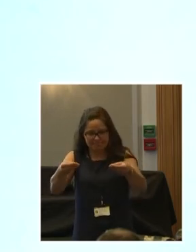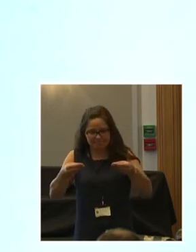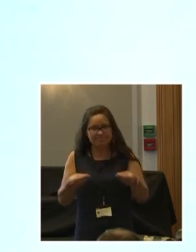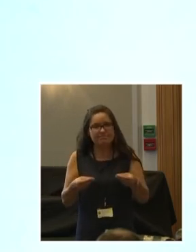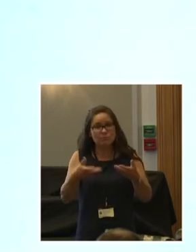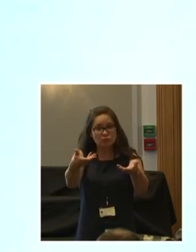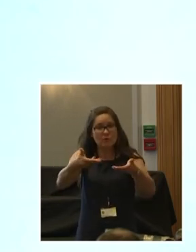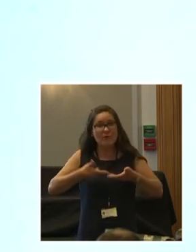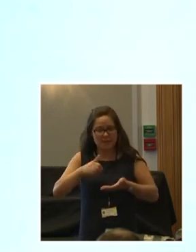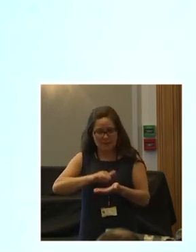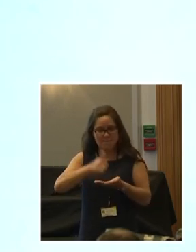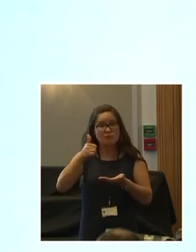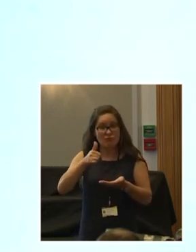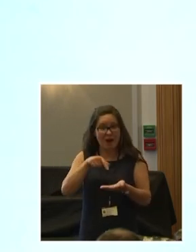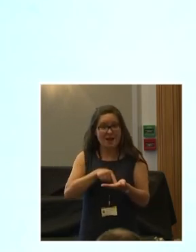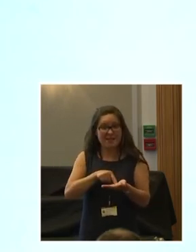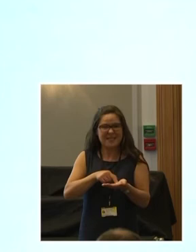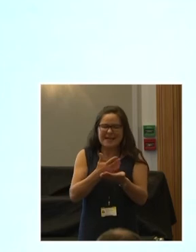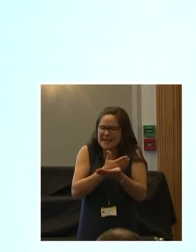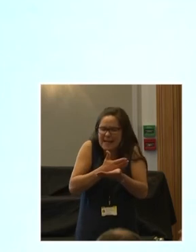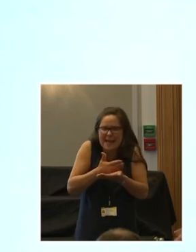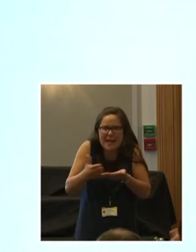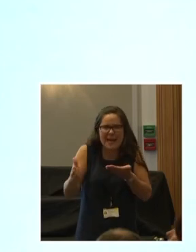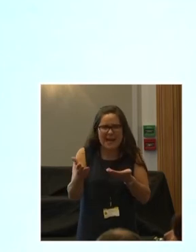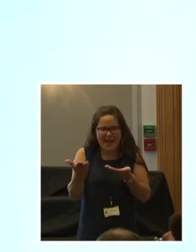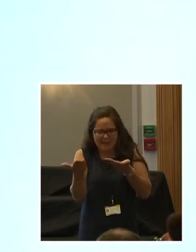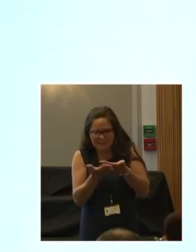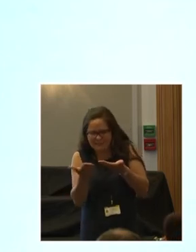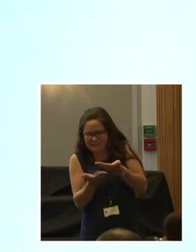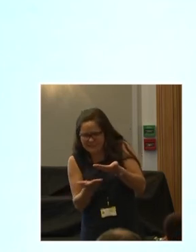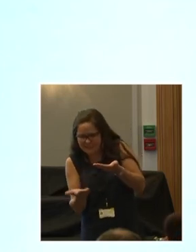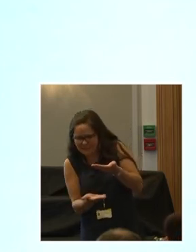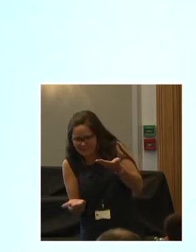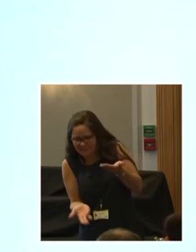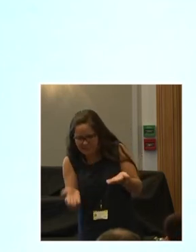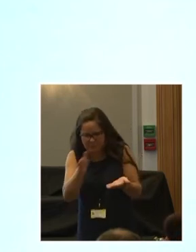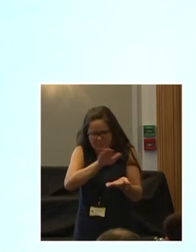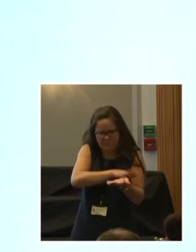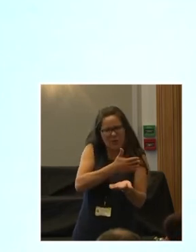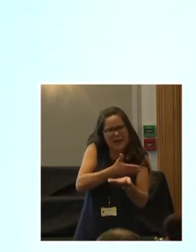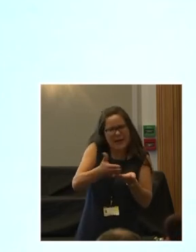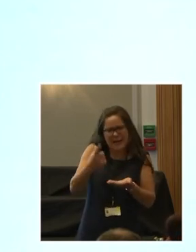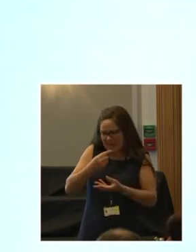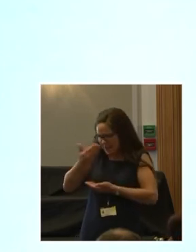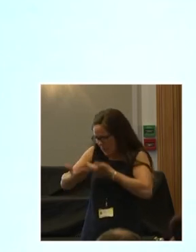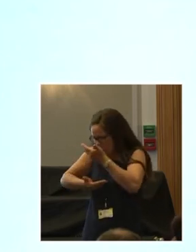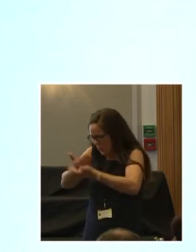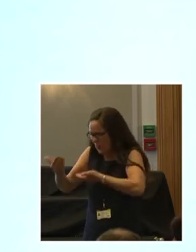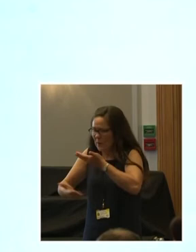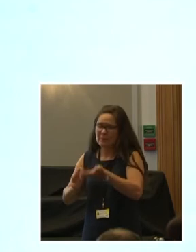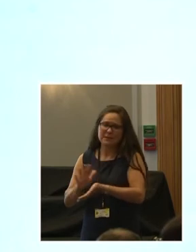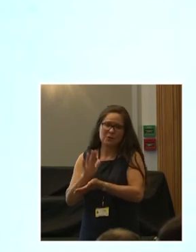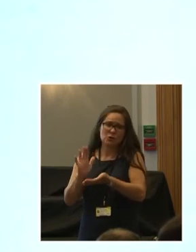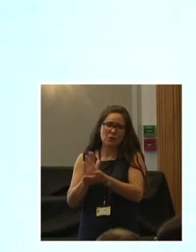provide the print book with clear plastic pages in between those pages, so we were able to share the joy of the bedtime story